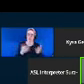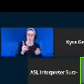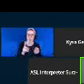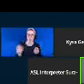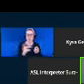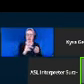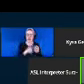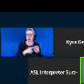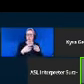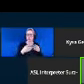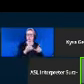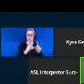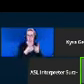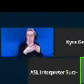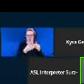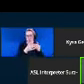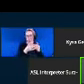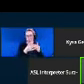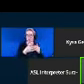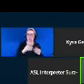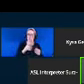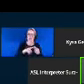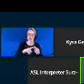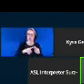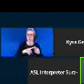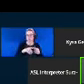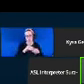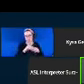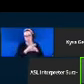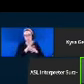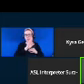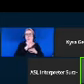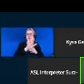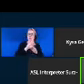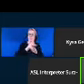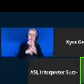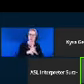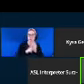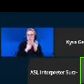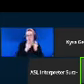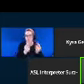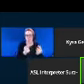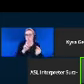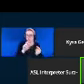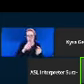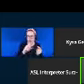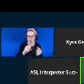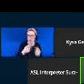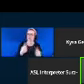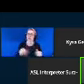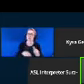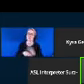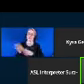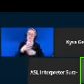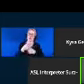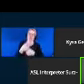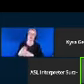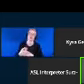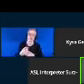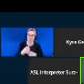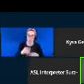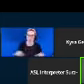inform department policies, programs, and activities. We're working to build trust and establish a routine process for communication